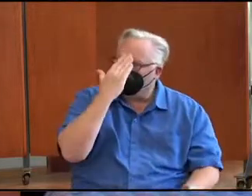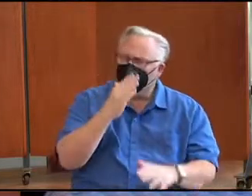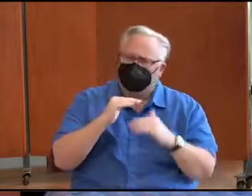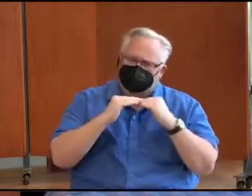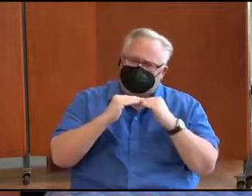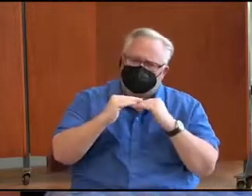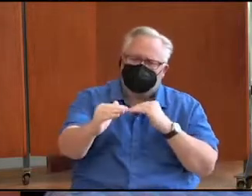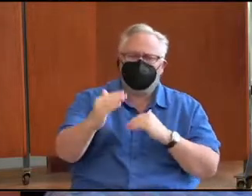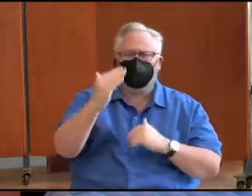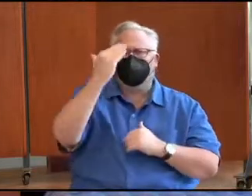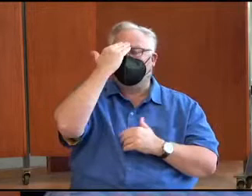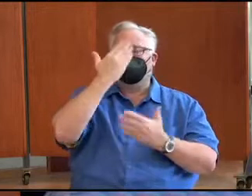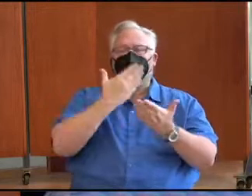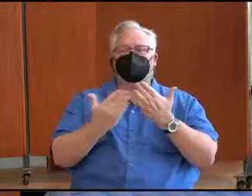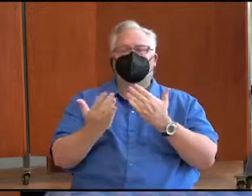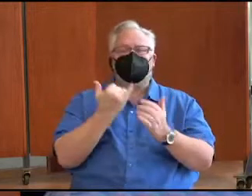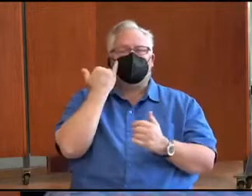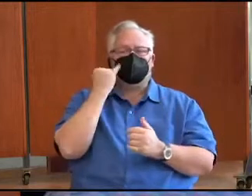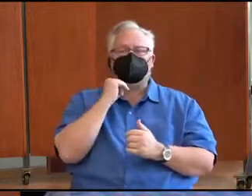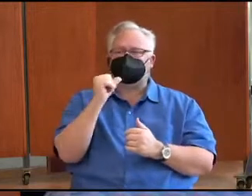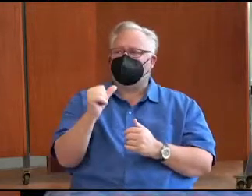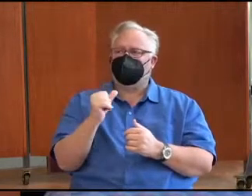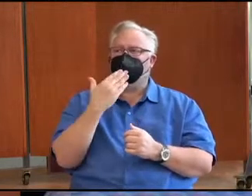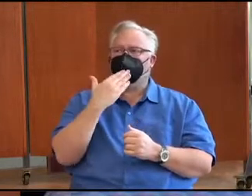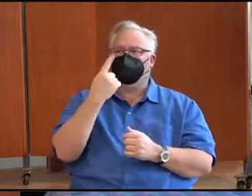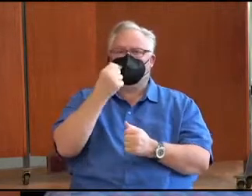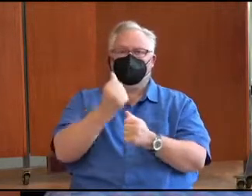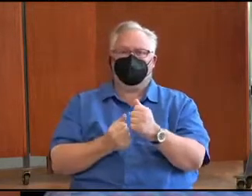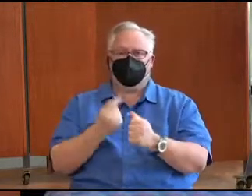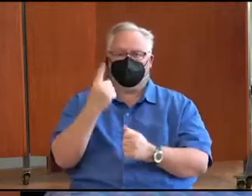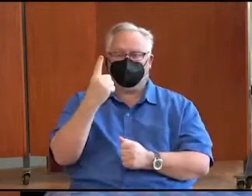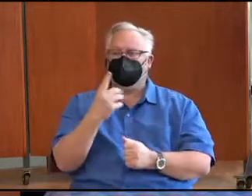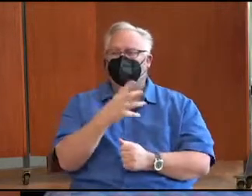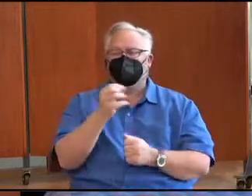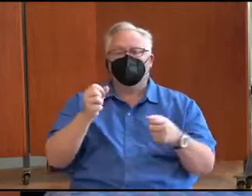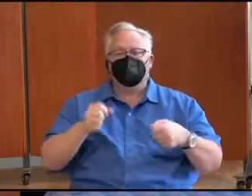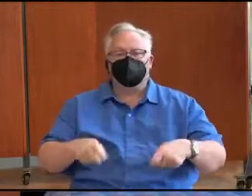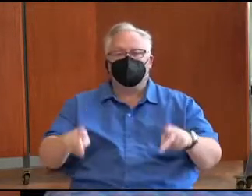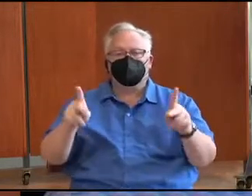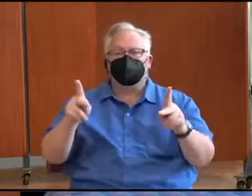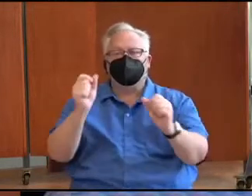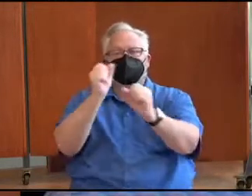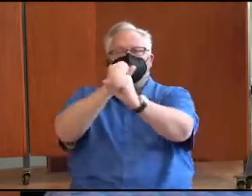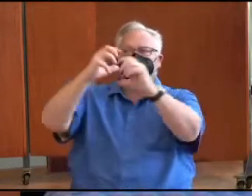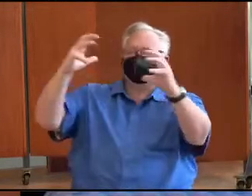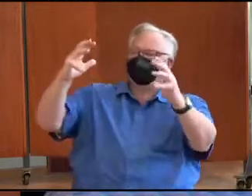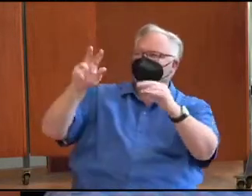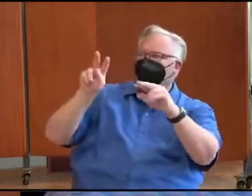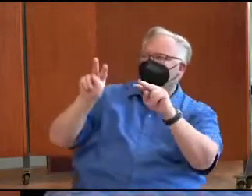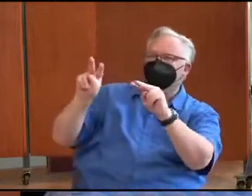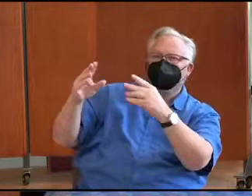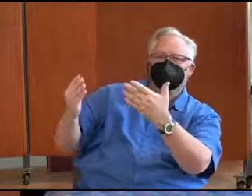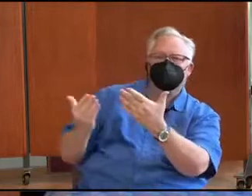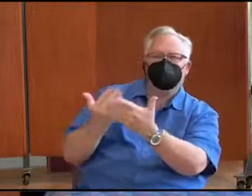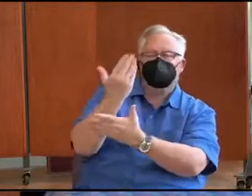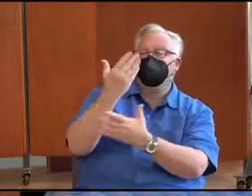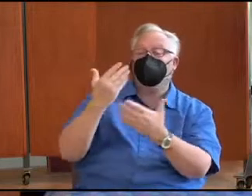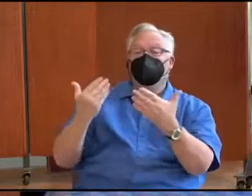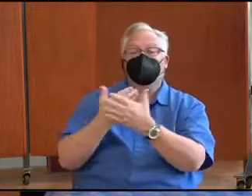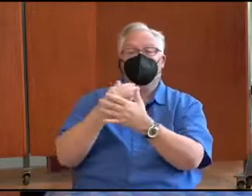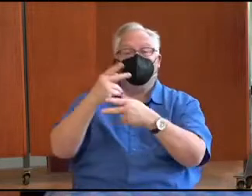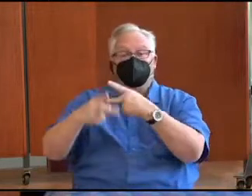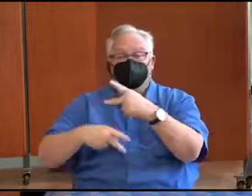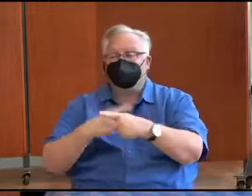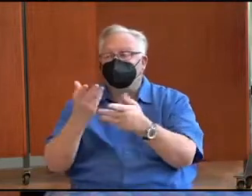it wasn't that for everyone, and the opportunity to imagine something new, new forms, new practices,